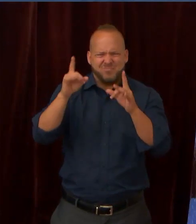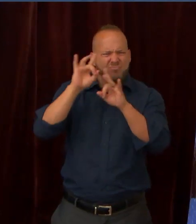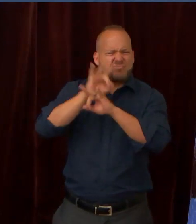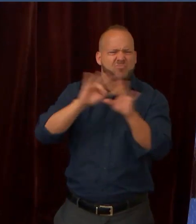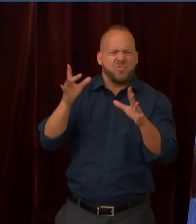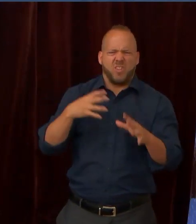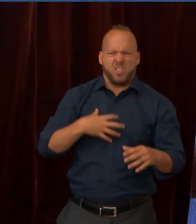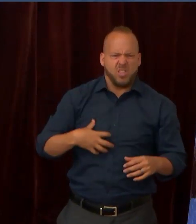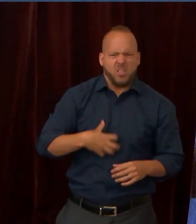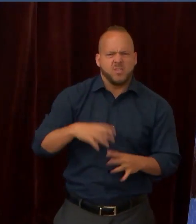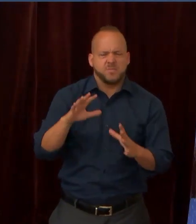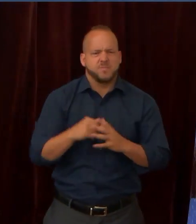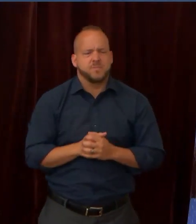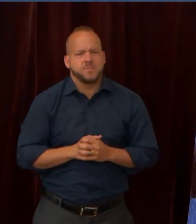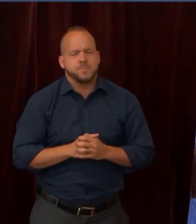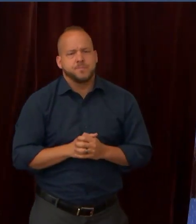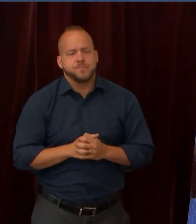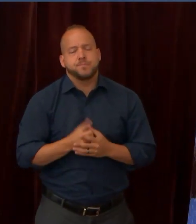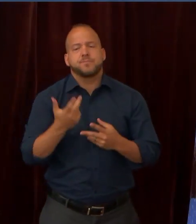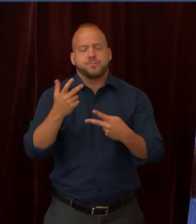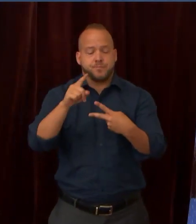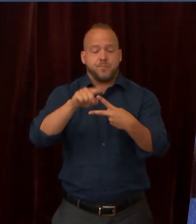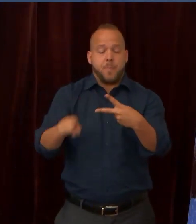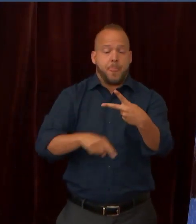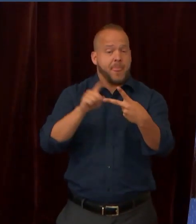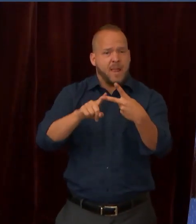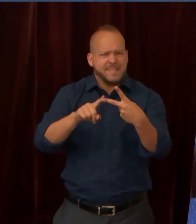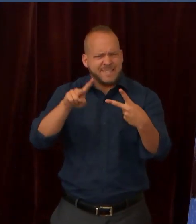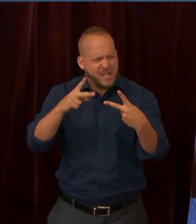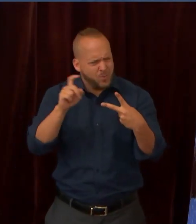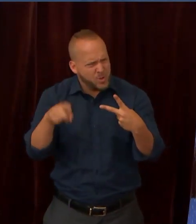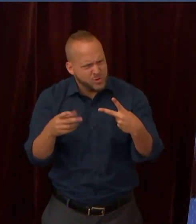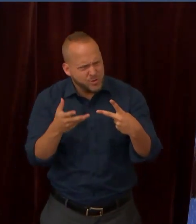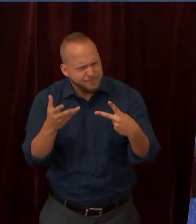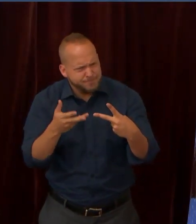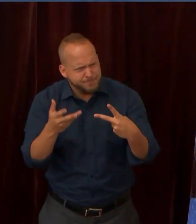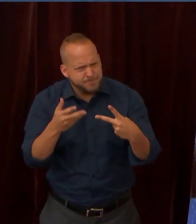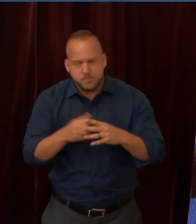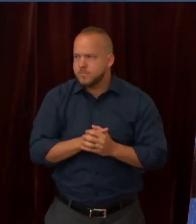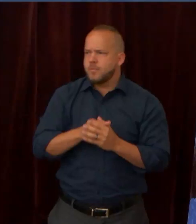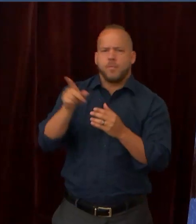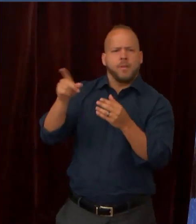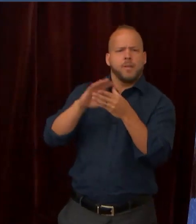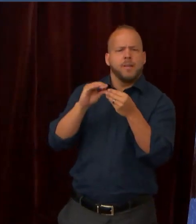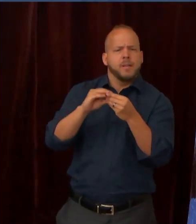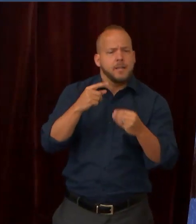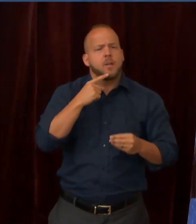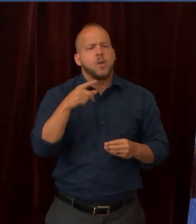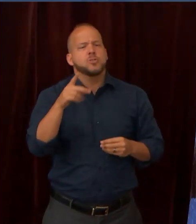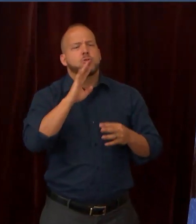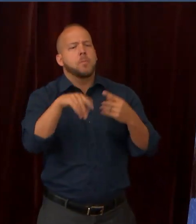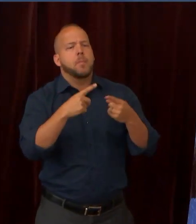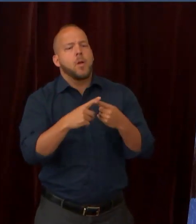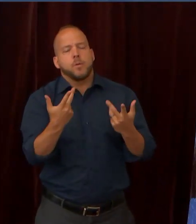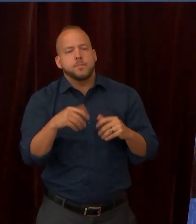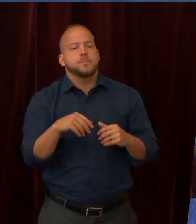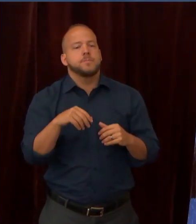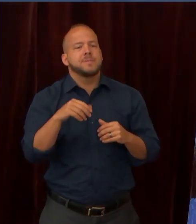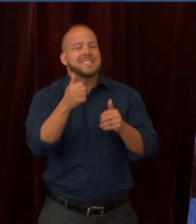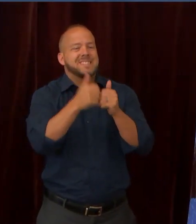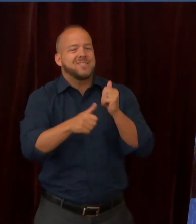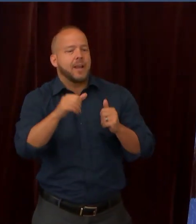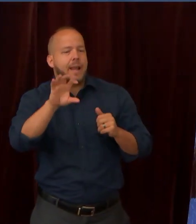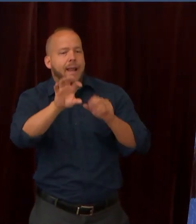what was your first question? Whether there's been any discussions about having individual counties such as King, Pierce, or